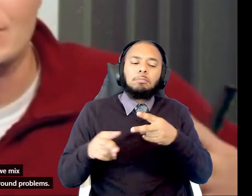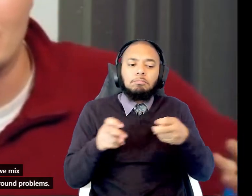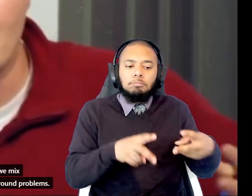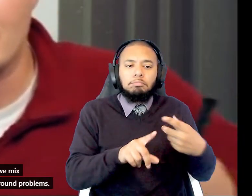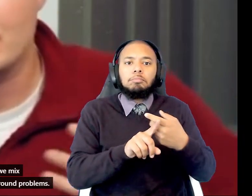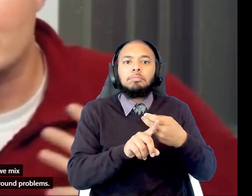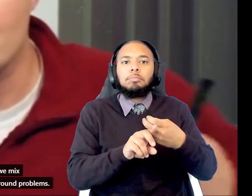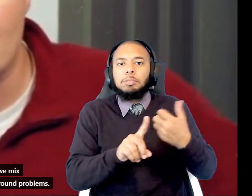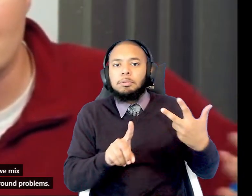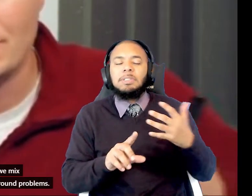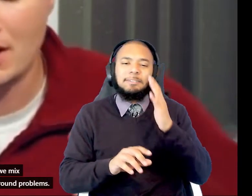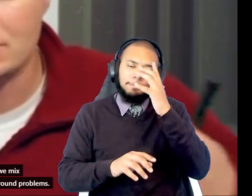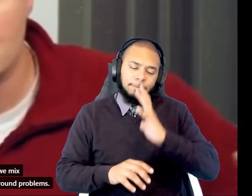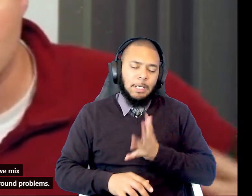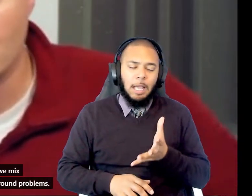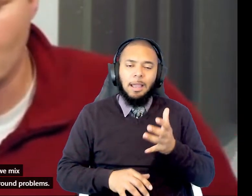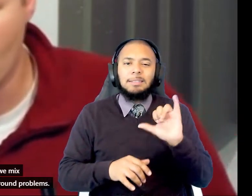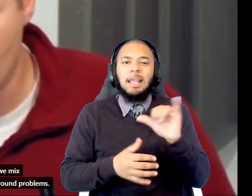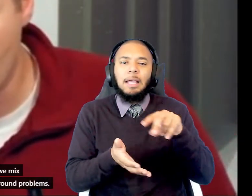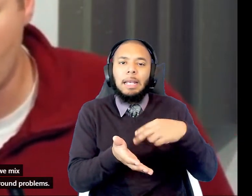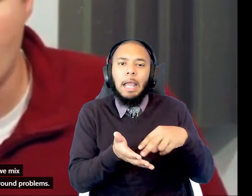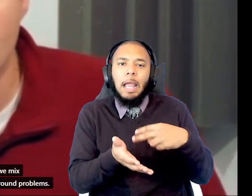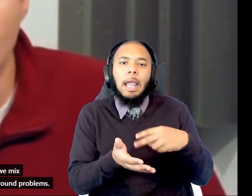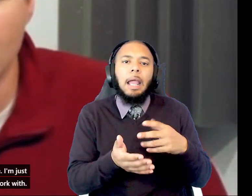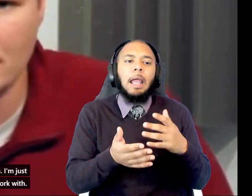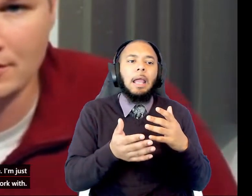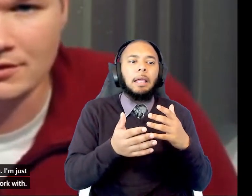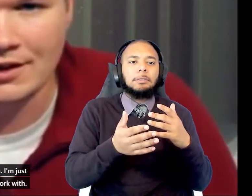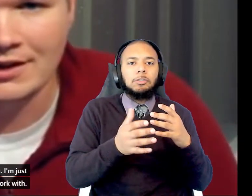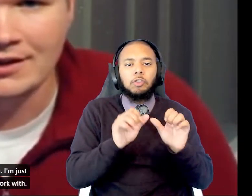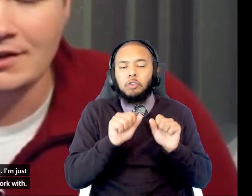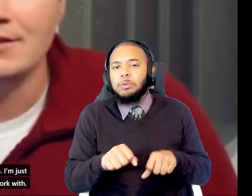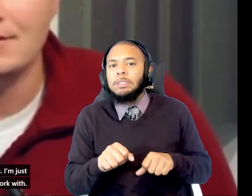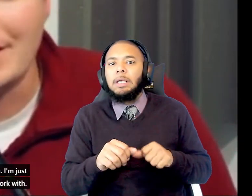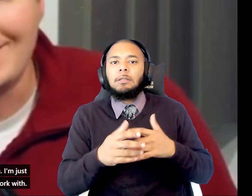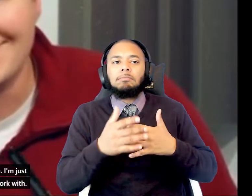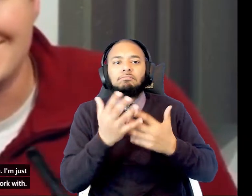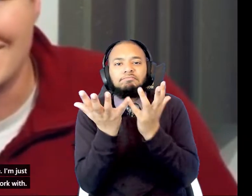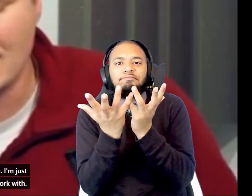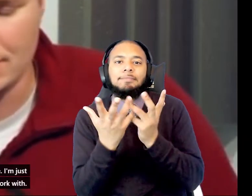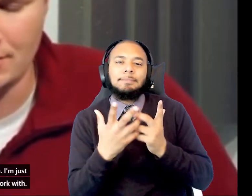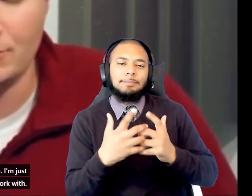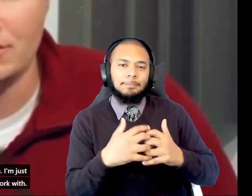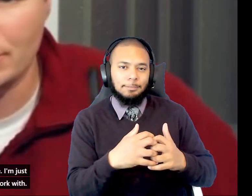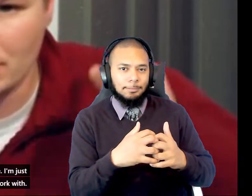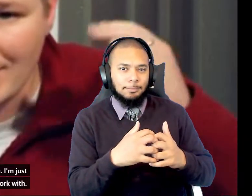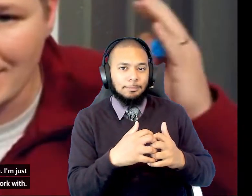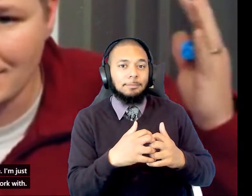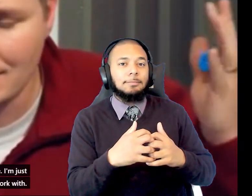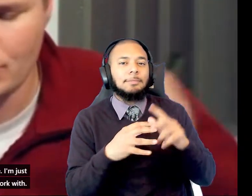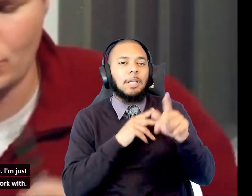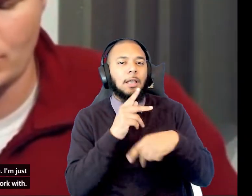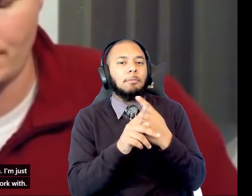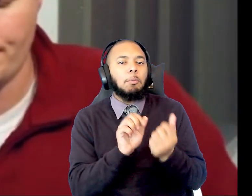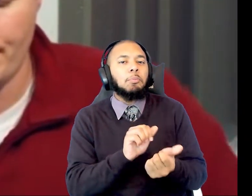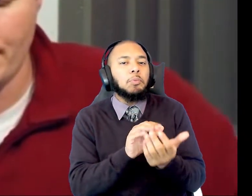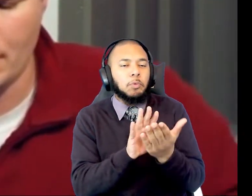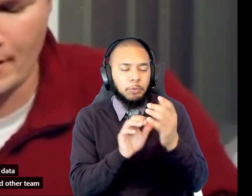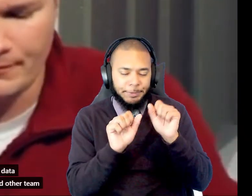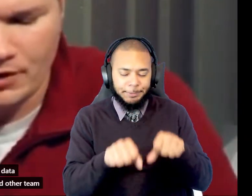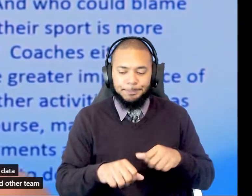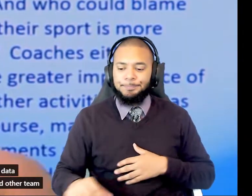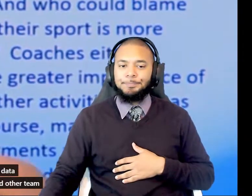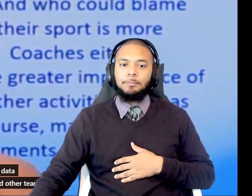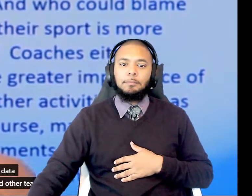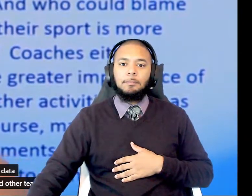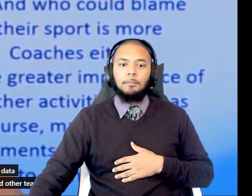a dance, all right? We mix and match. We work around problems. It's stylistic things here. I'm just giving you a concept to work with.